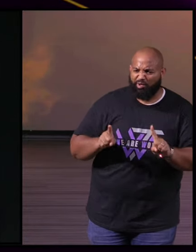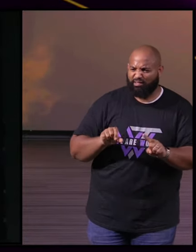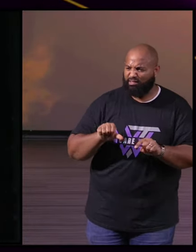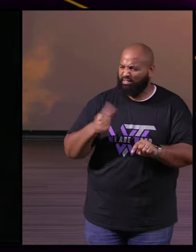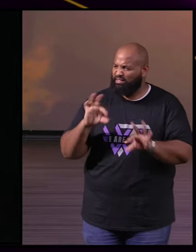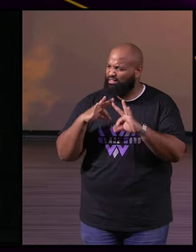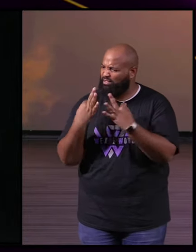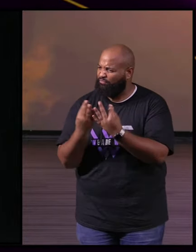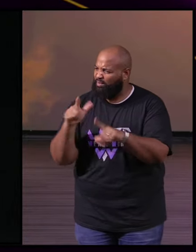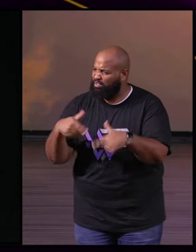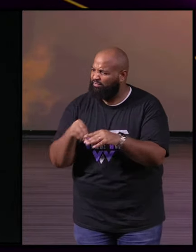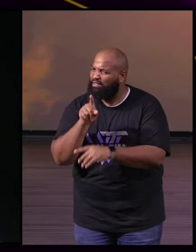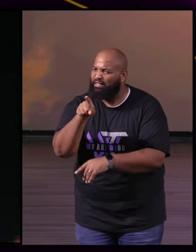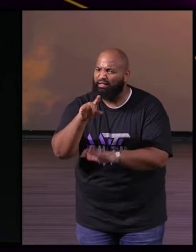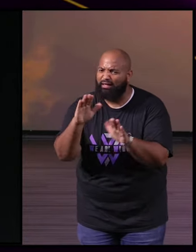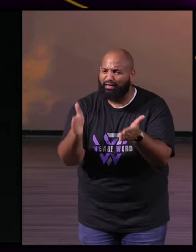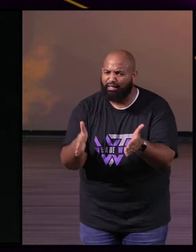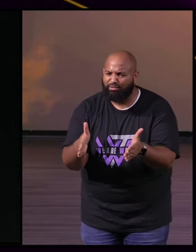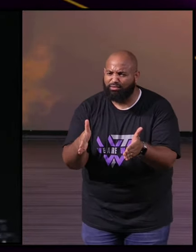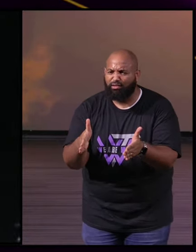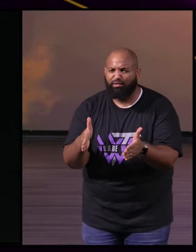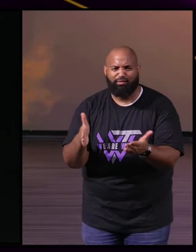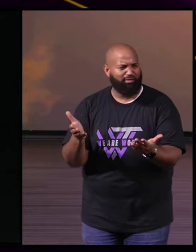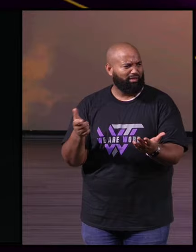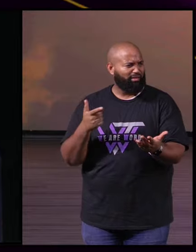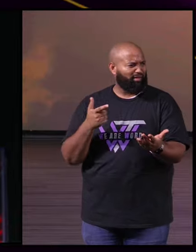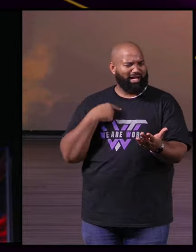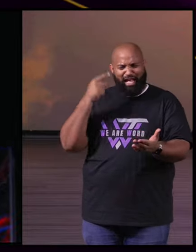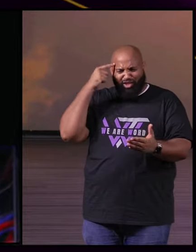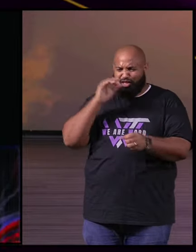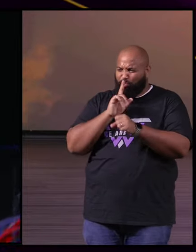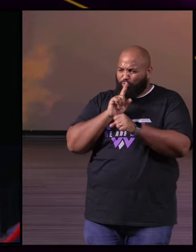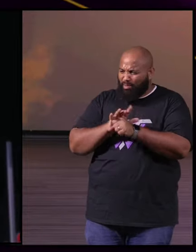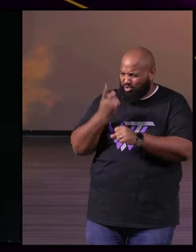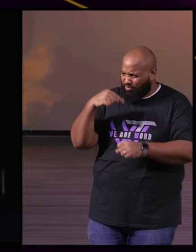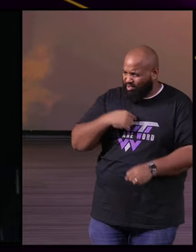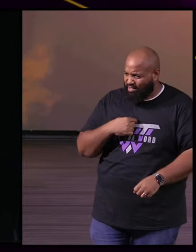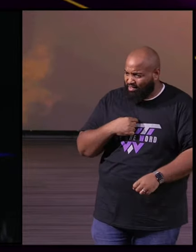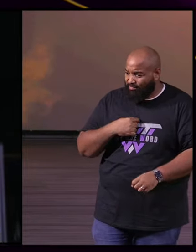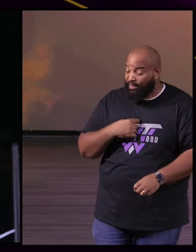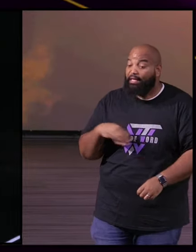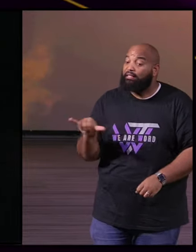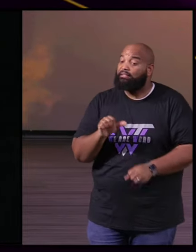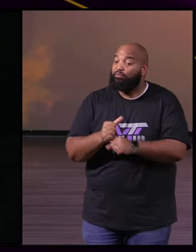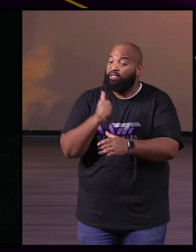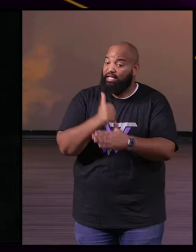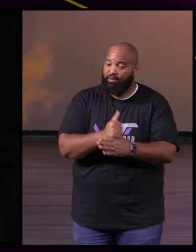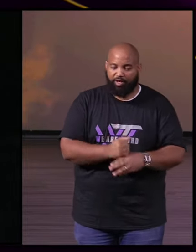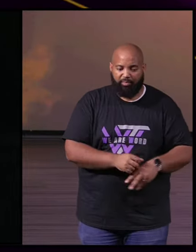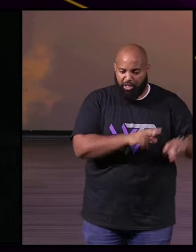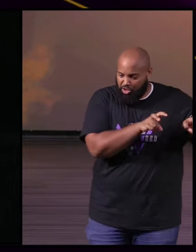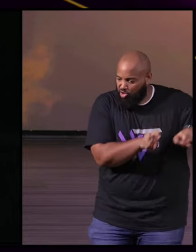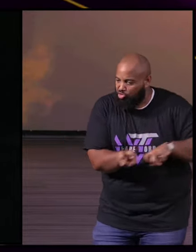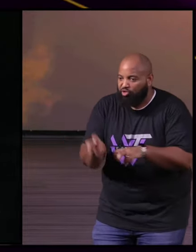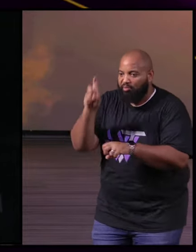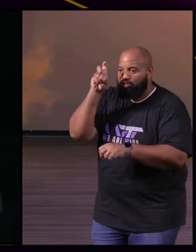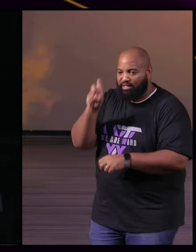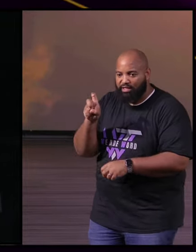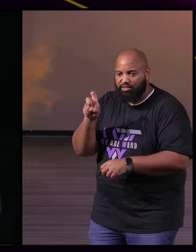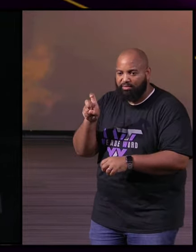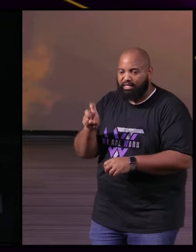This is the situation that Abram is dealing with. And at that moment, his faith now is being